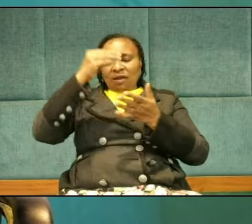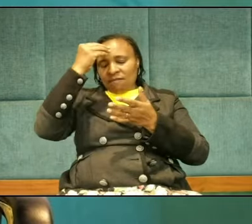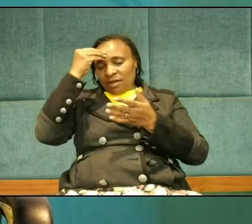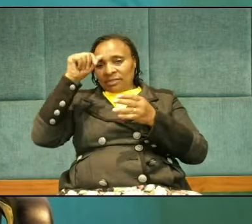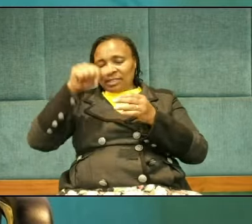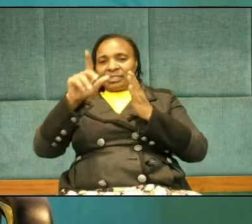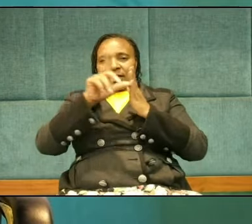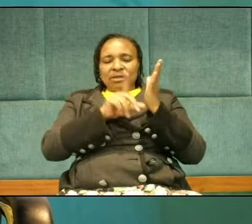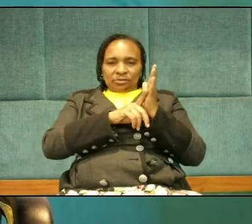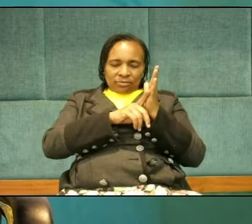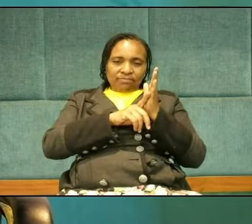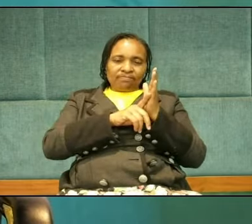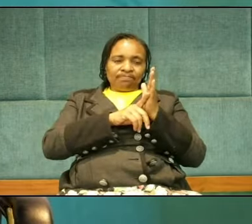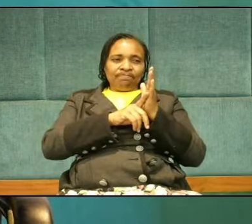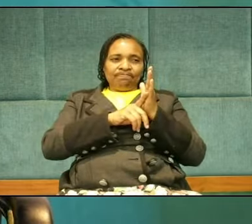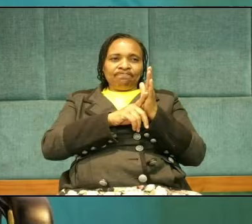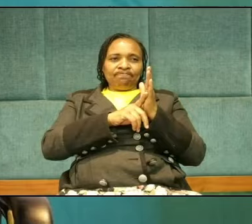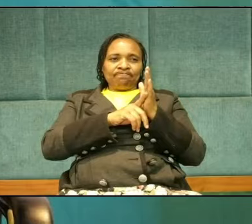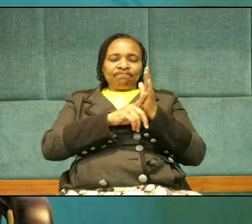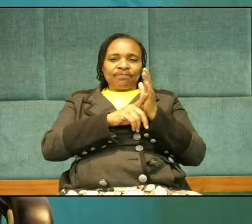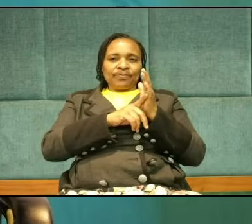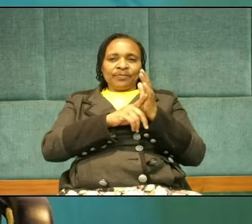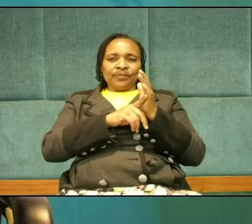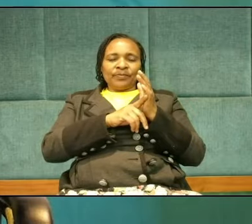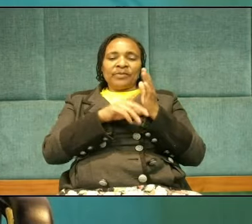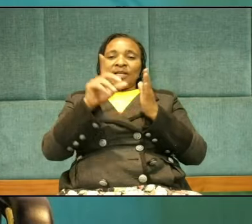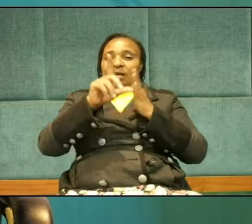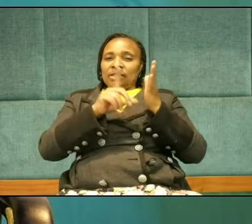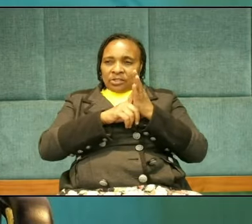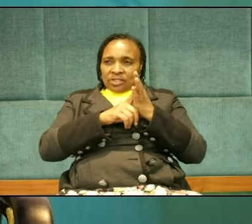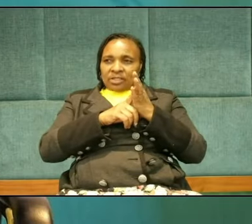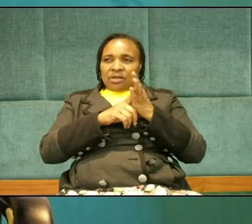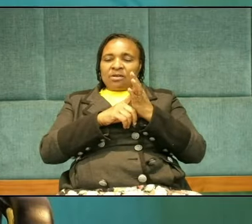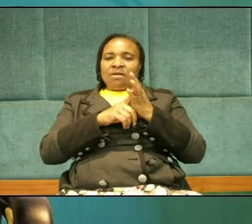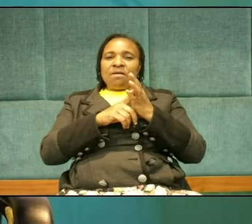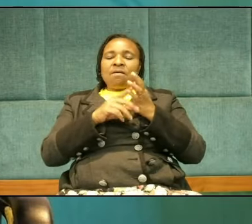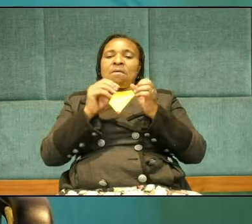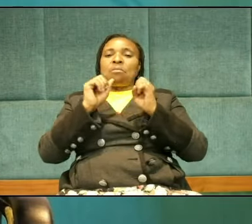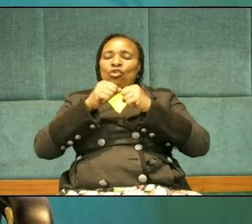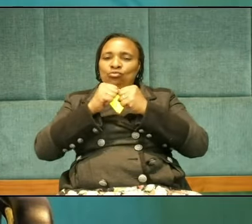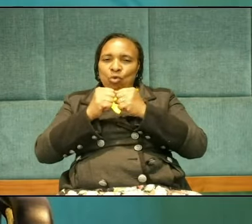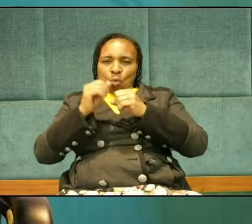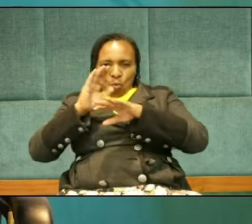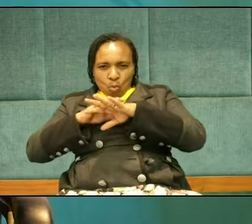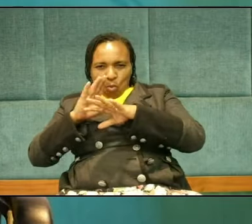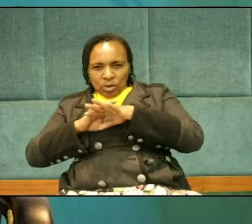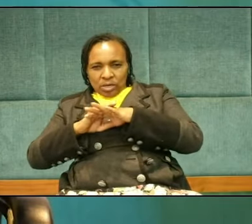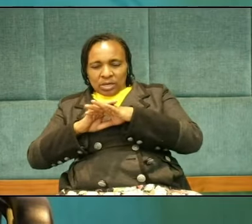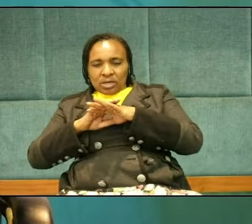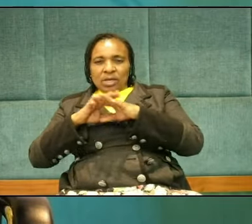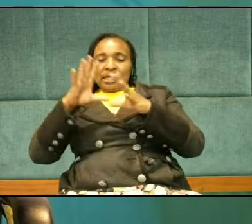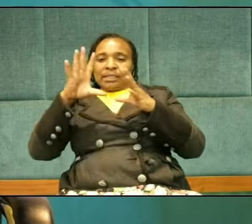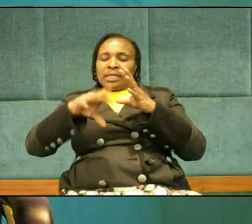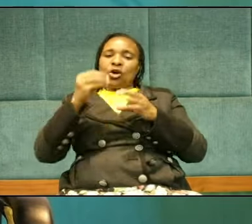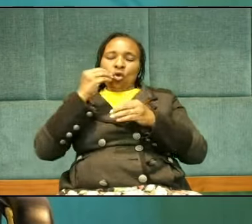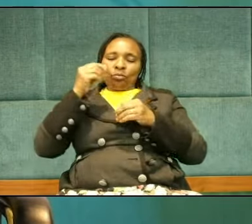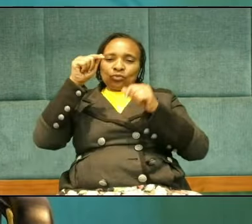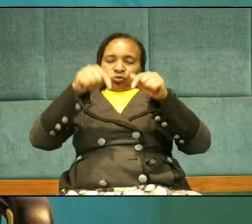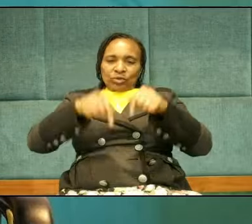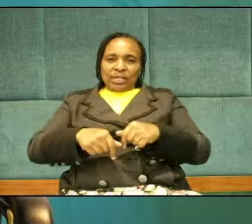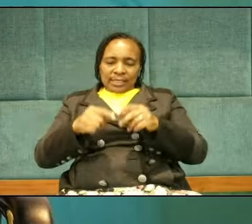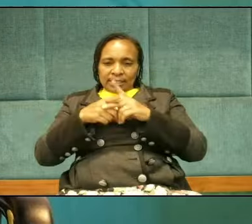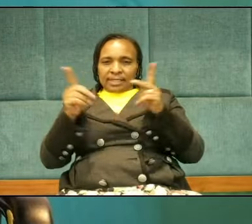this lesson. Certain lessons that really are profound and we are going to take home today. Can